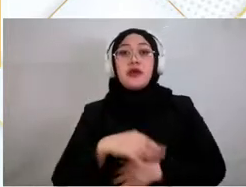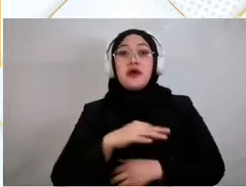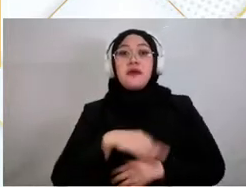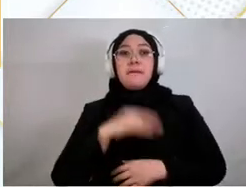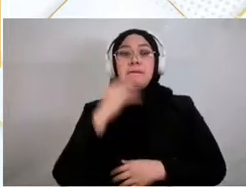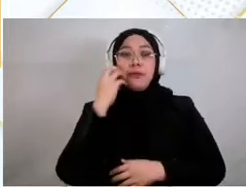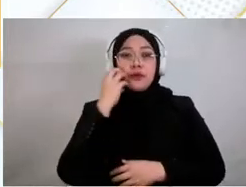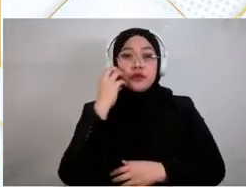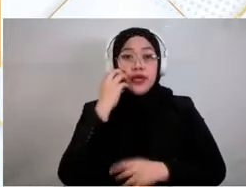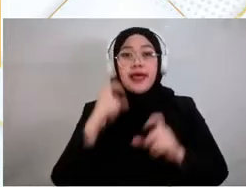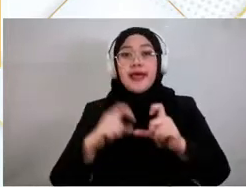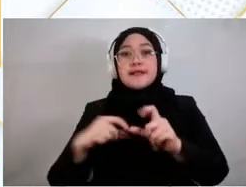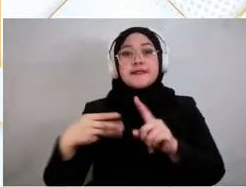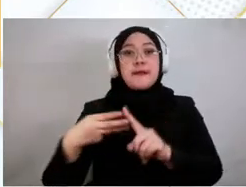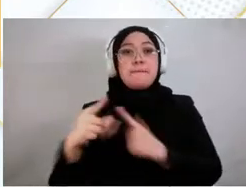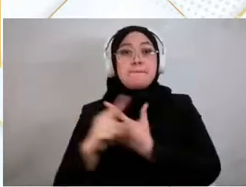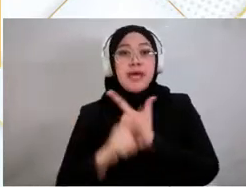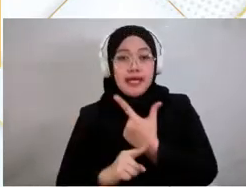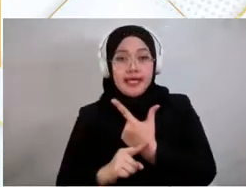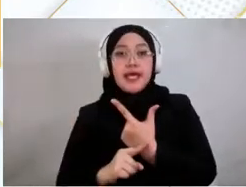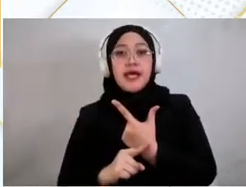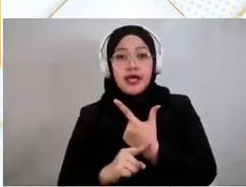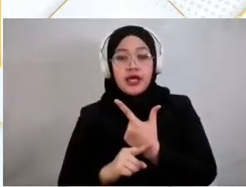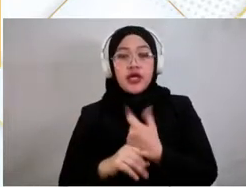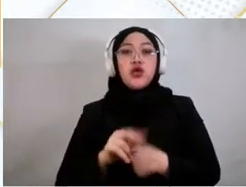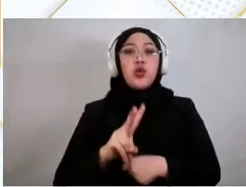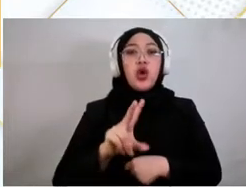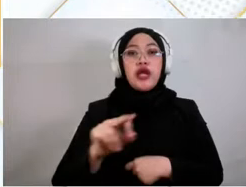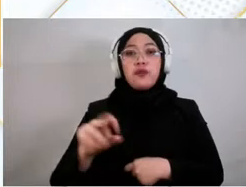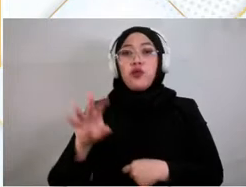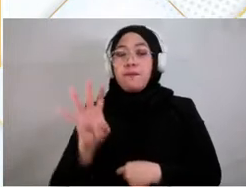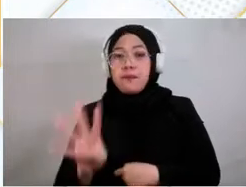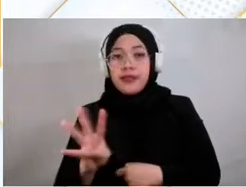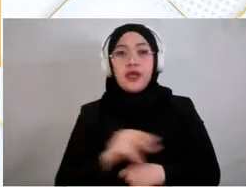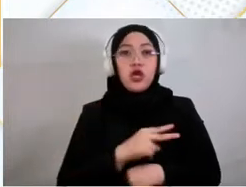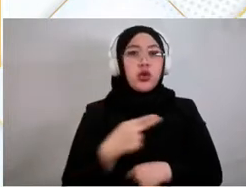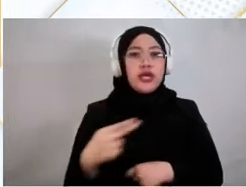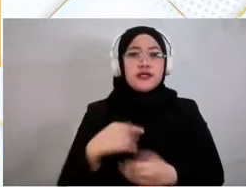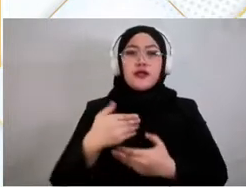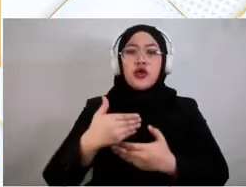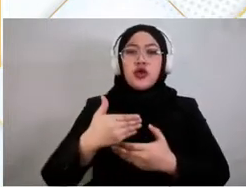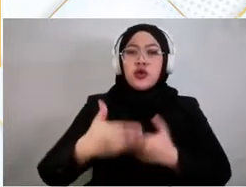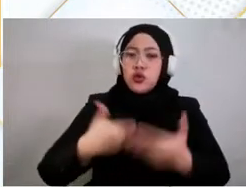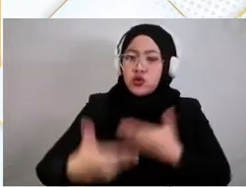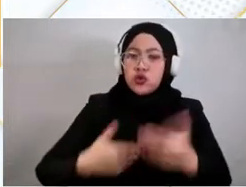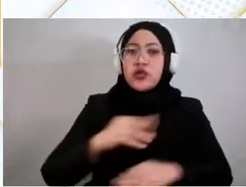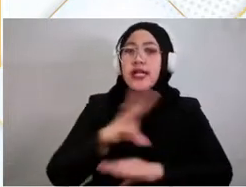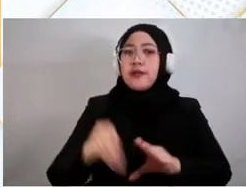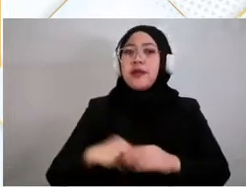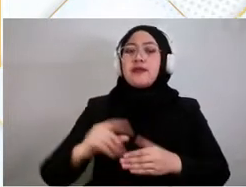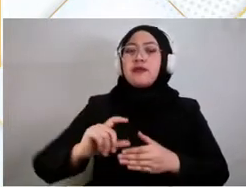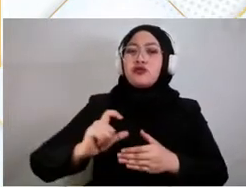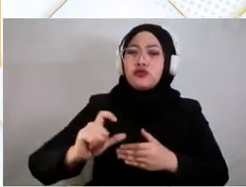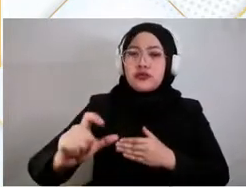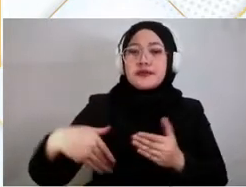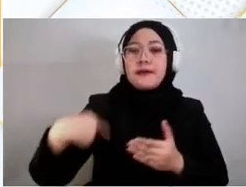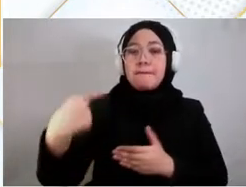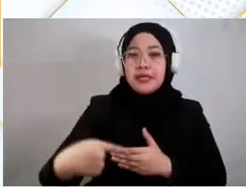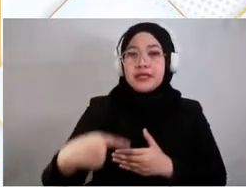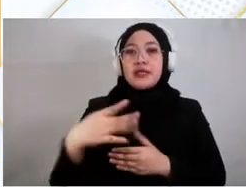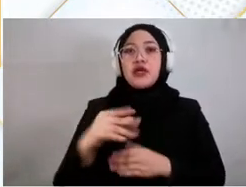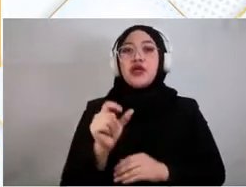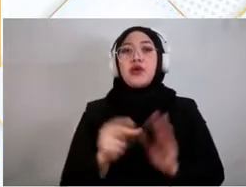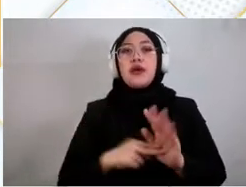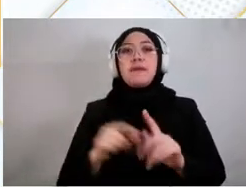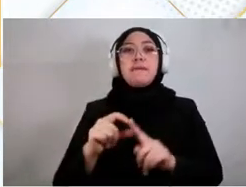started his administration in 2004, Indonesia continued its active participation in UNPKO.